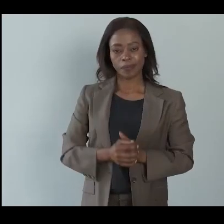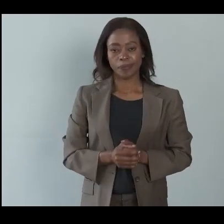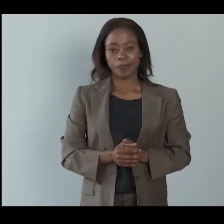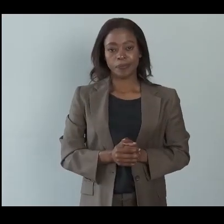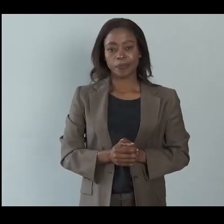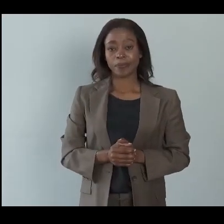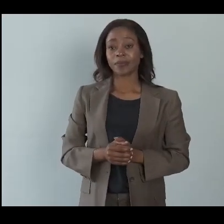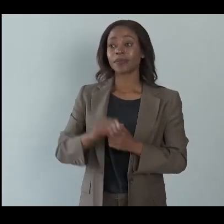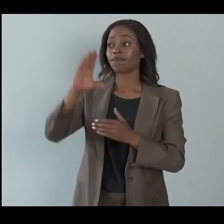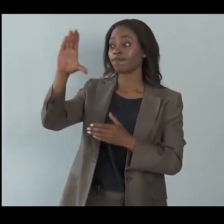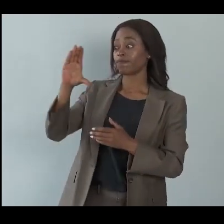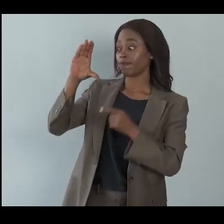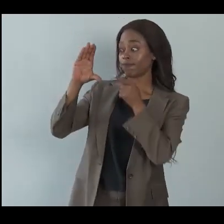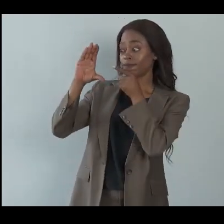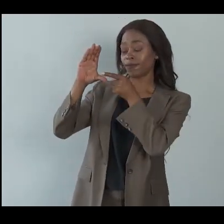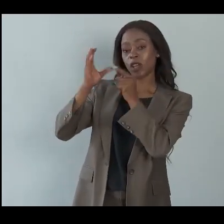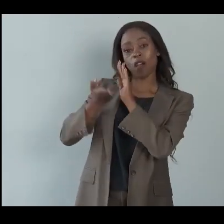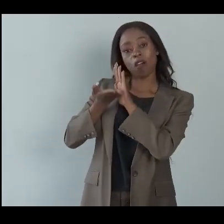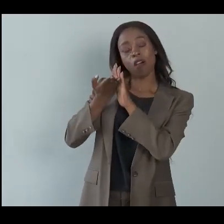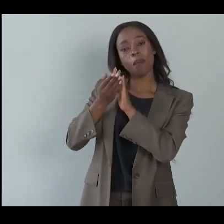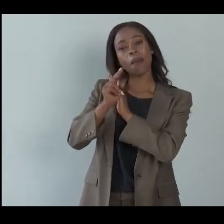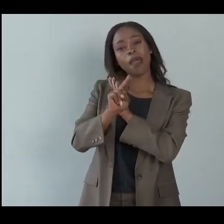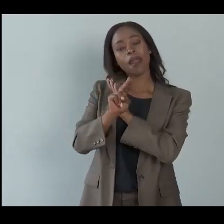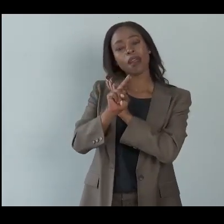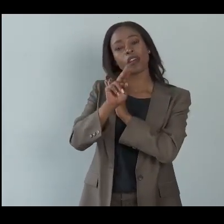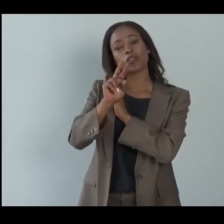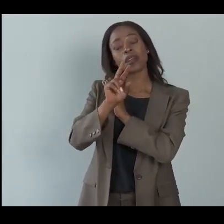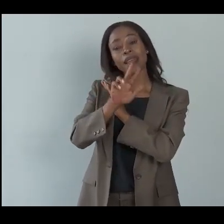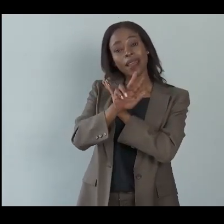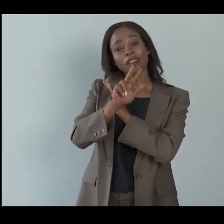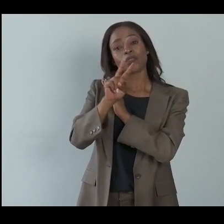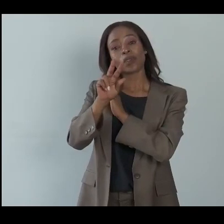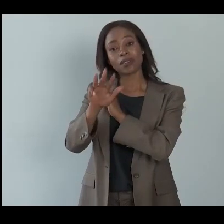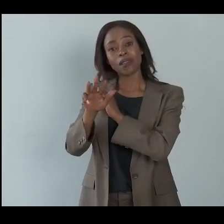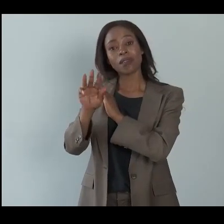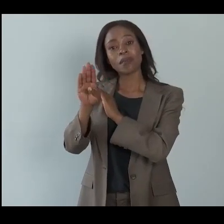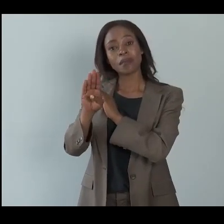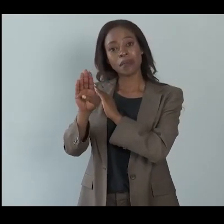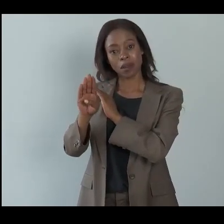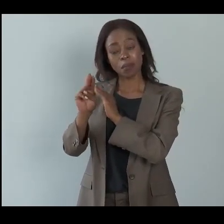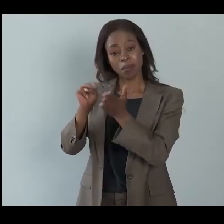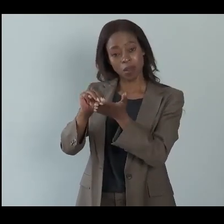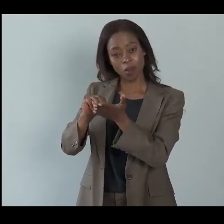capital investment decreased to 829 million from 1.3 billion at year-end.